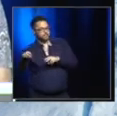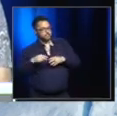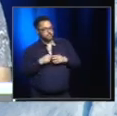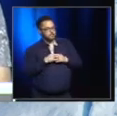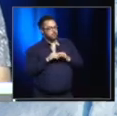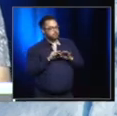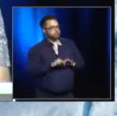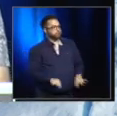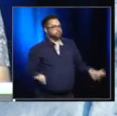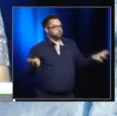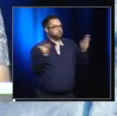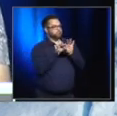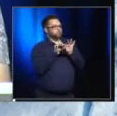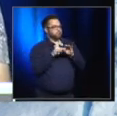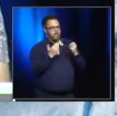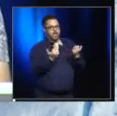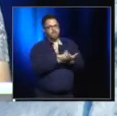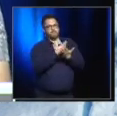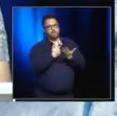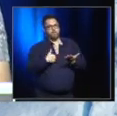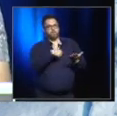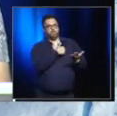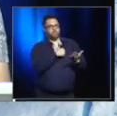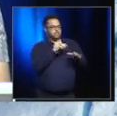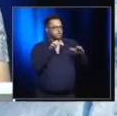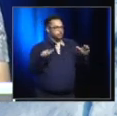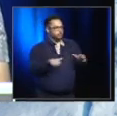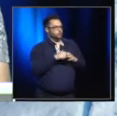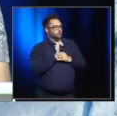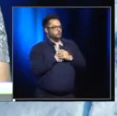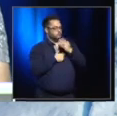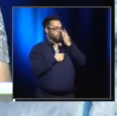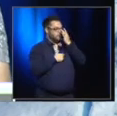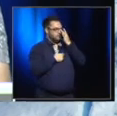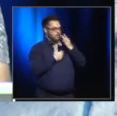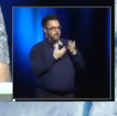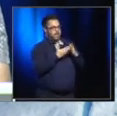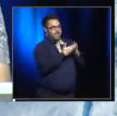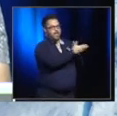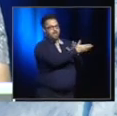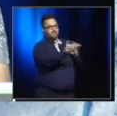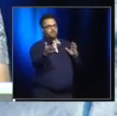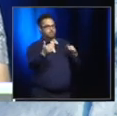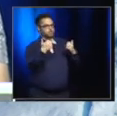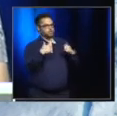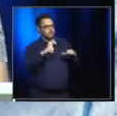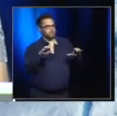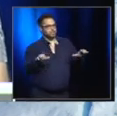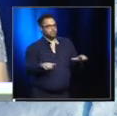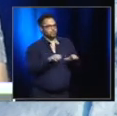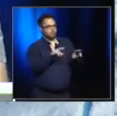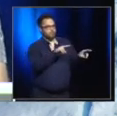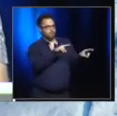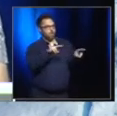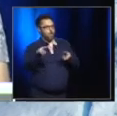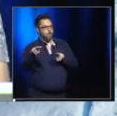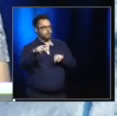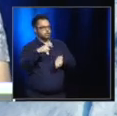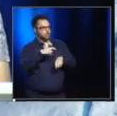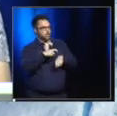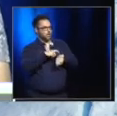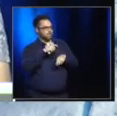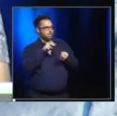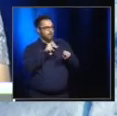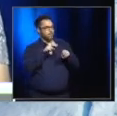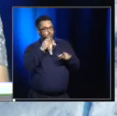of everything we do. And everybody in this room that's tried to do long-term monitoring will just roll their eyes and say, of course we know, but